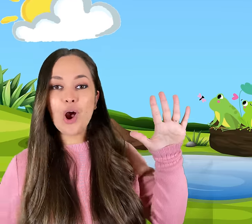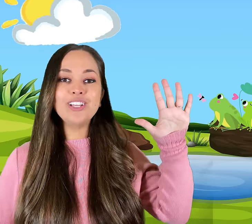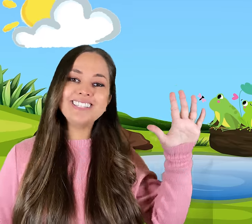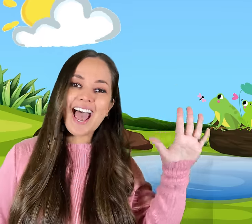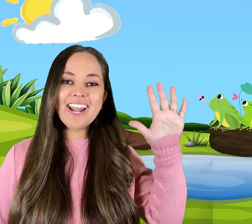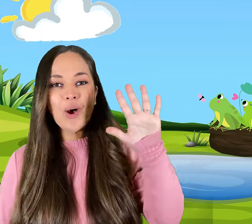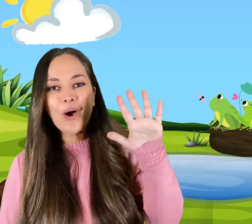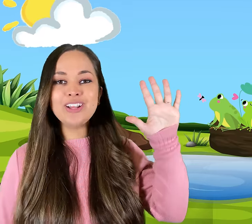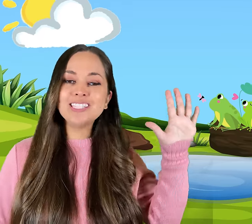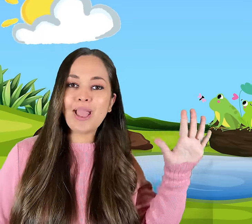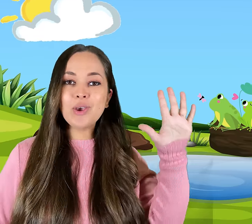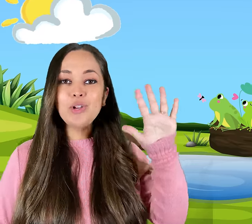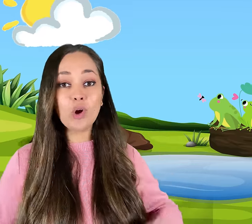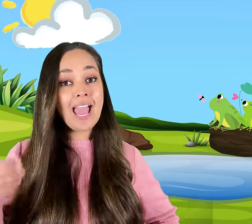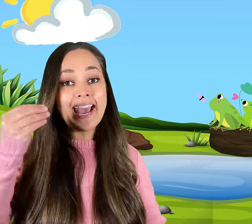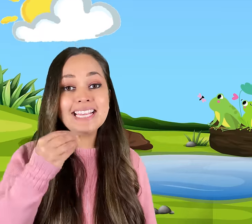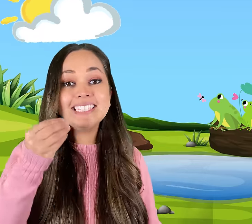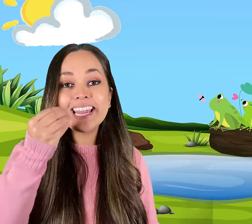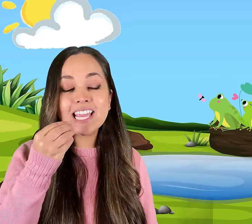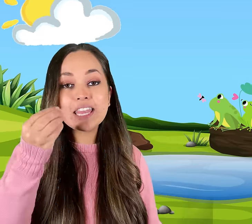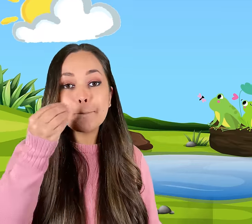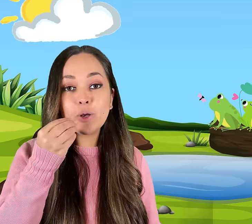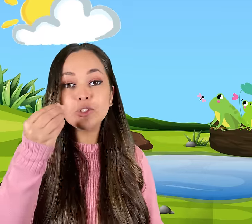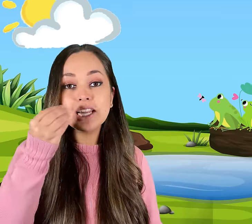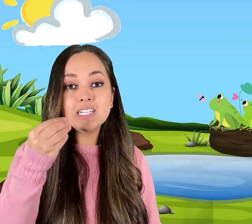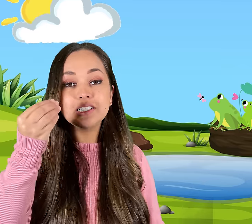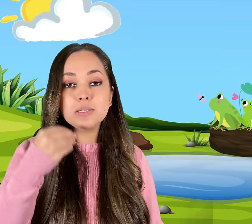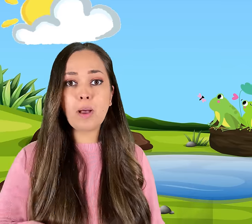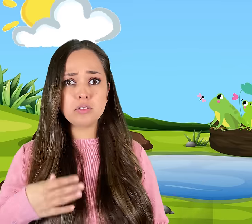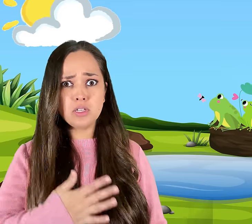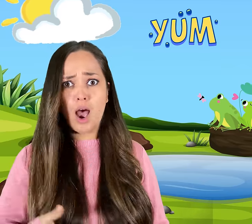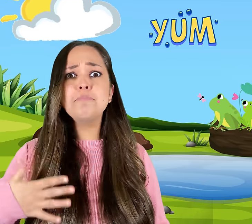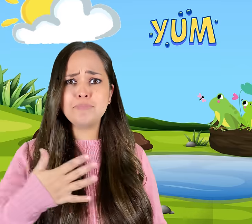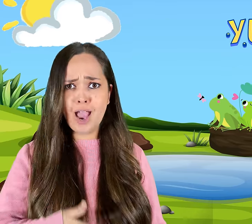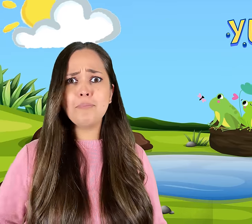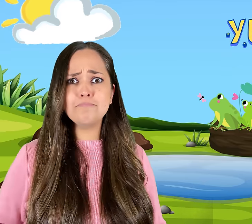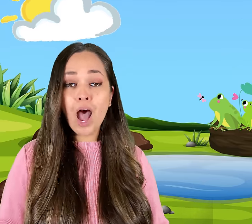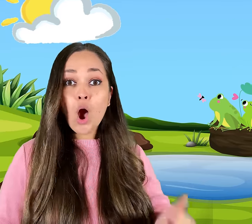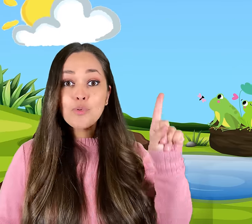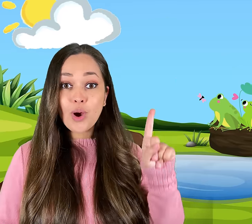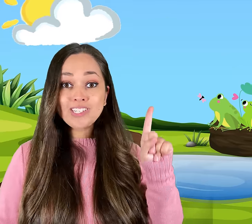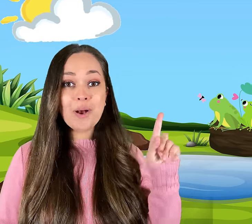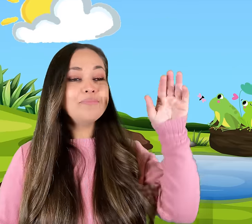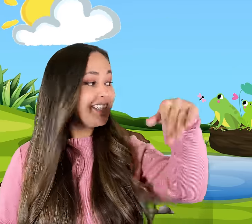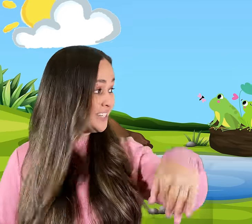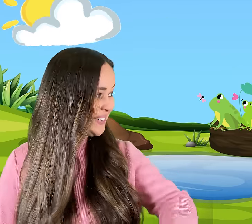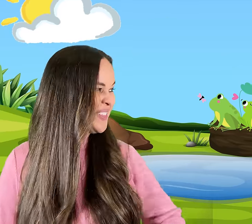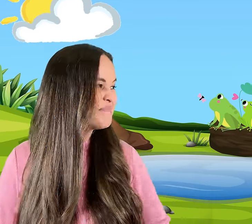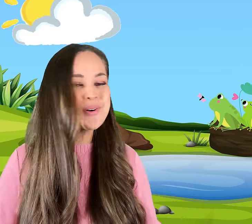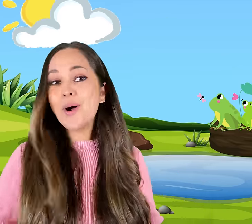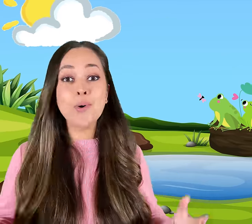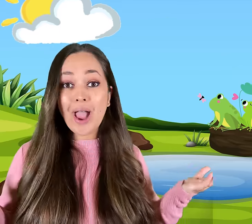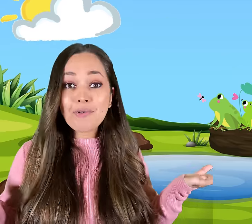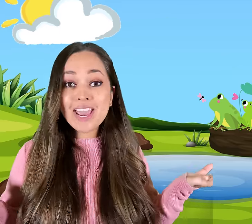Speckled frogs sat on a speckled log, eating the most delicious bugs, yum, yum. One jumped into